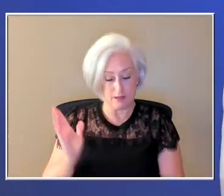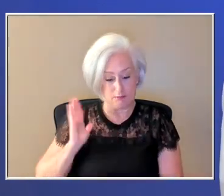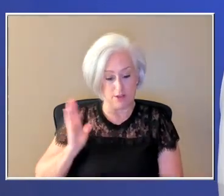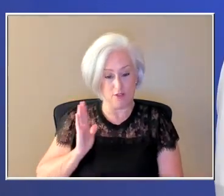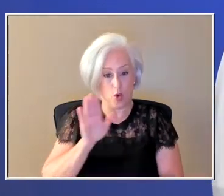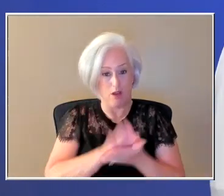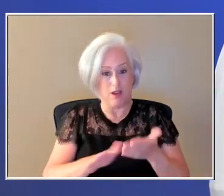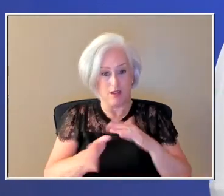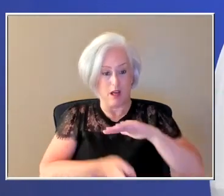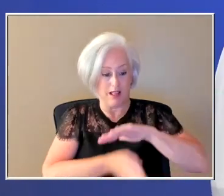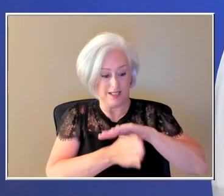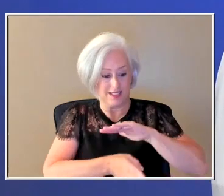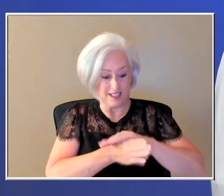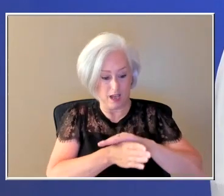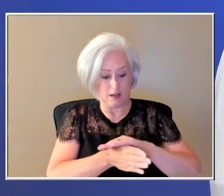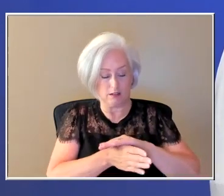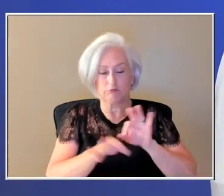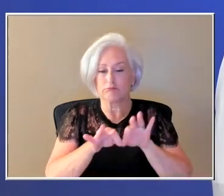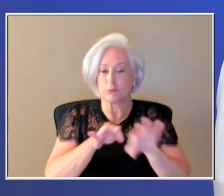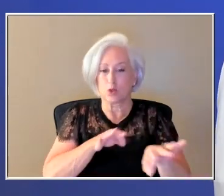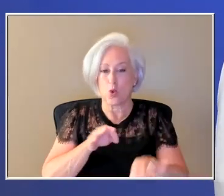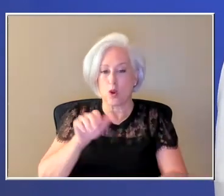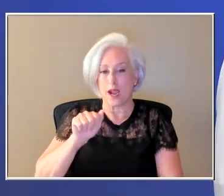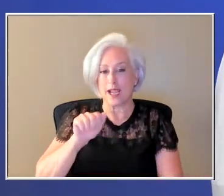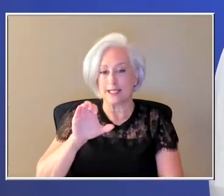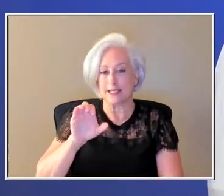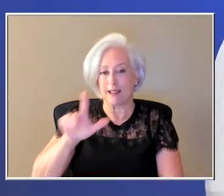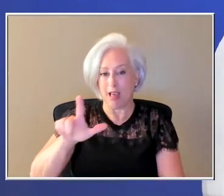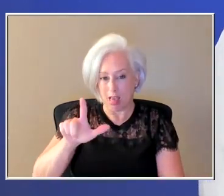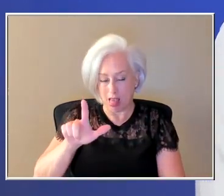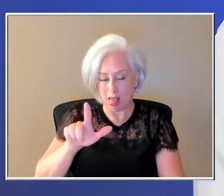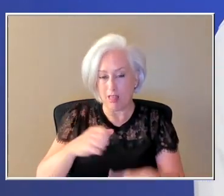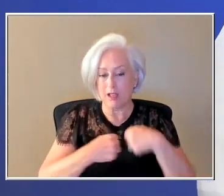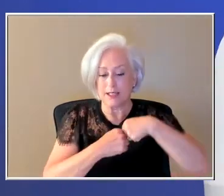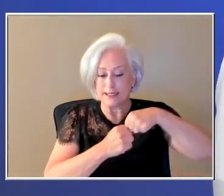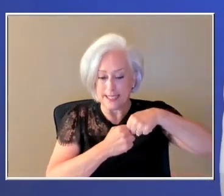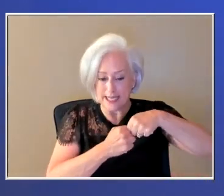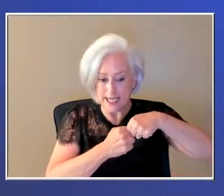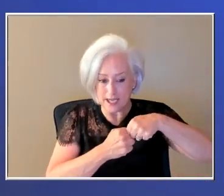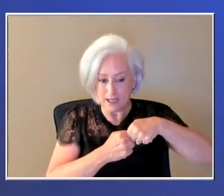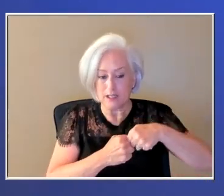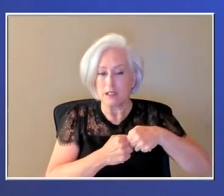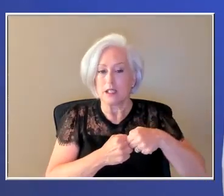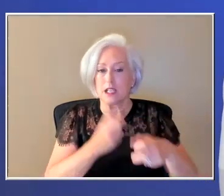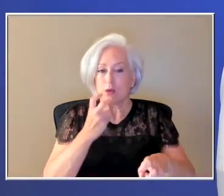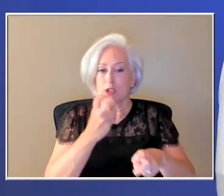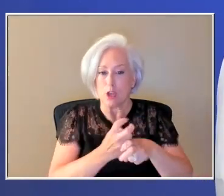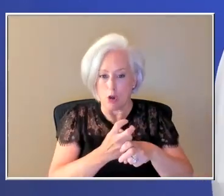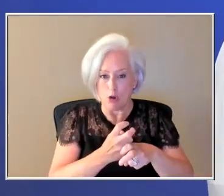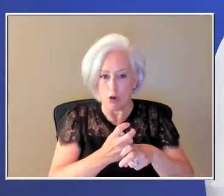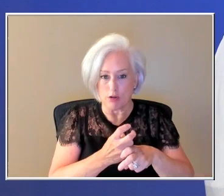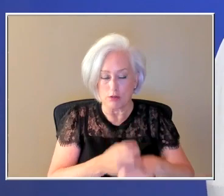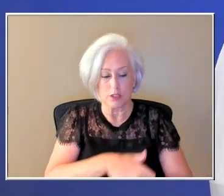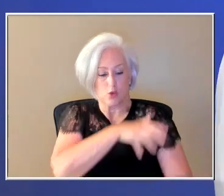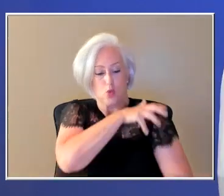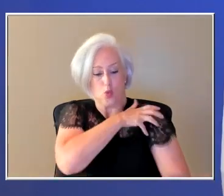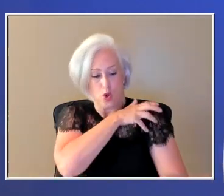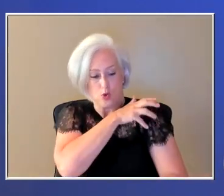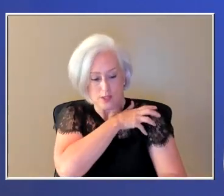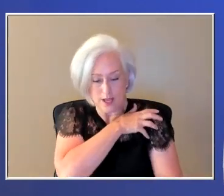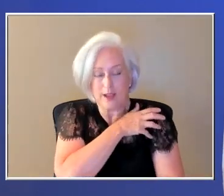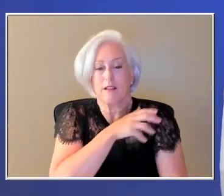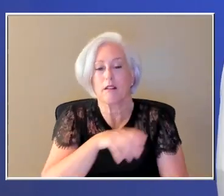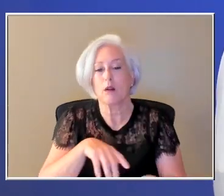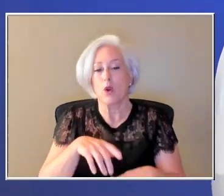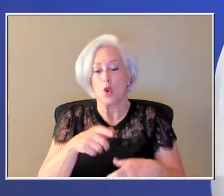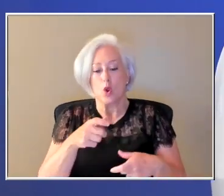my ACL in college, that was, I thought, a tough rehab. Then with the rotator cuff, I thought that was a tough rehab compared to the ACL. And